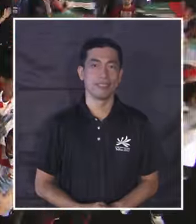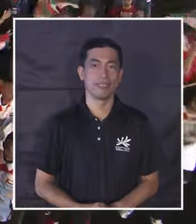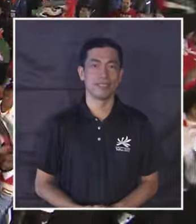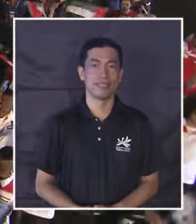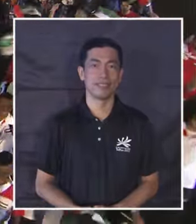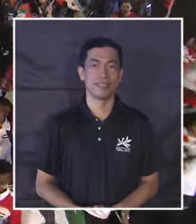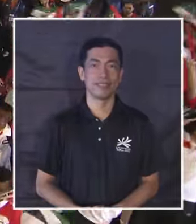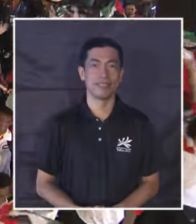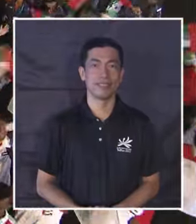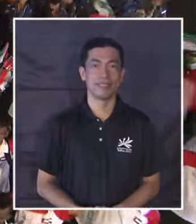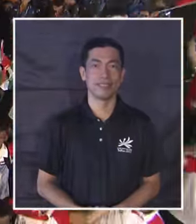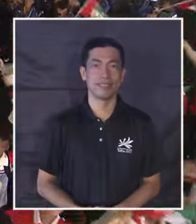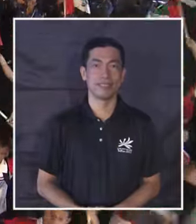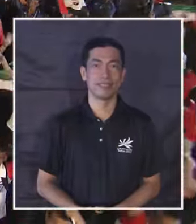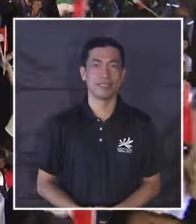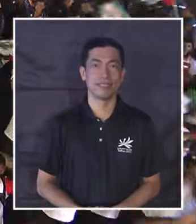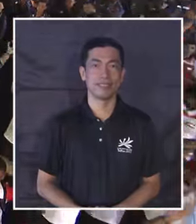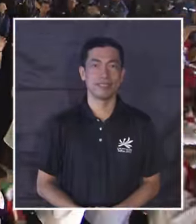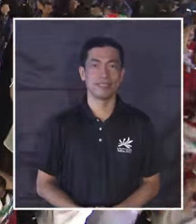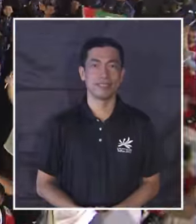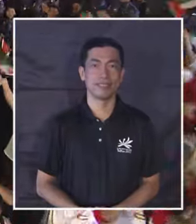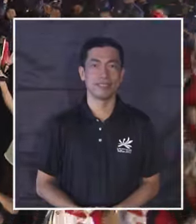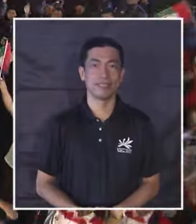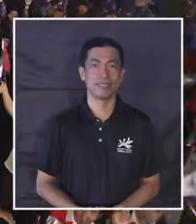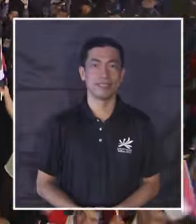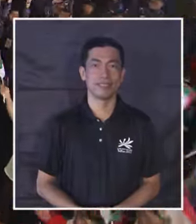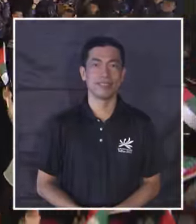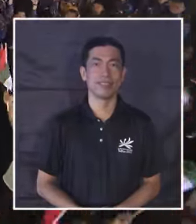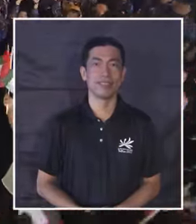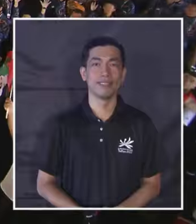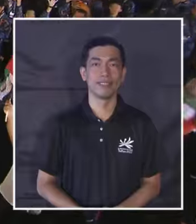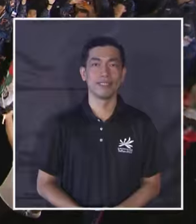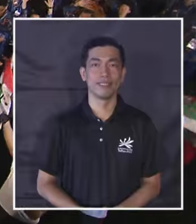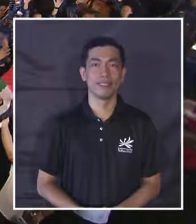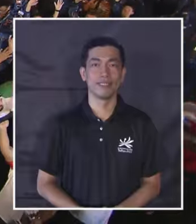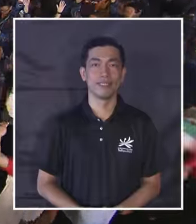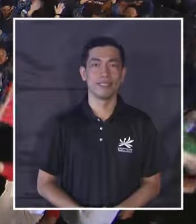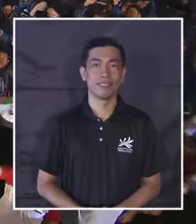to appreciate the power of silence.